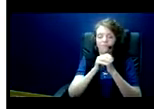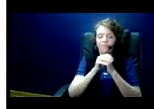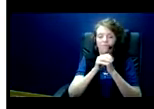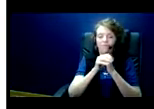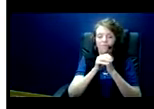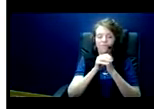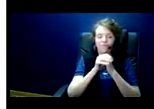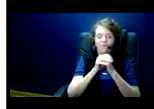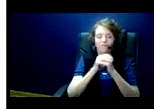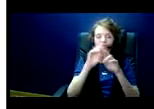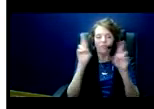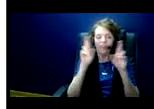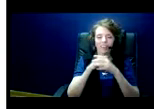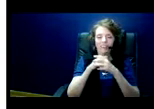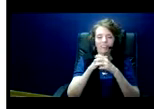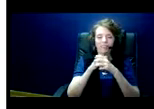Check. Ready.